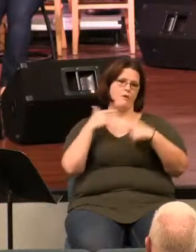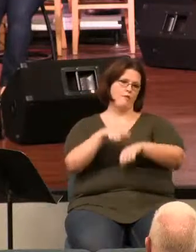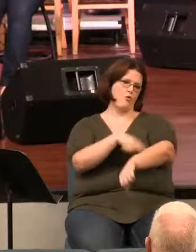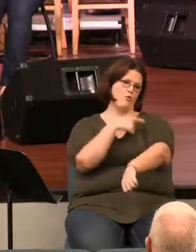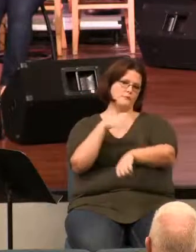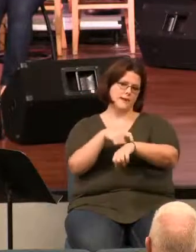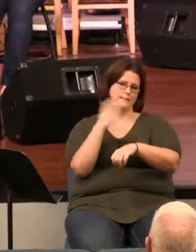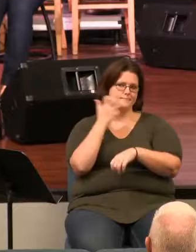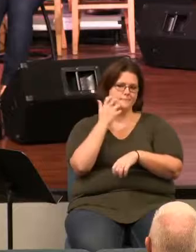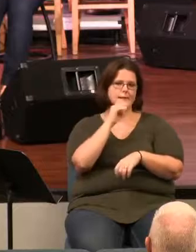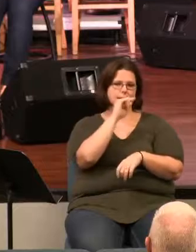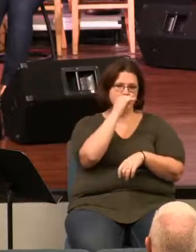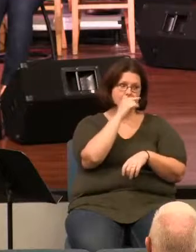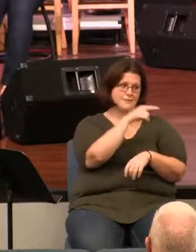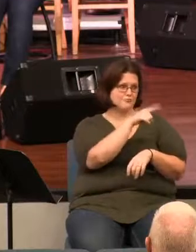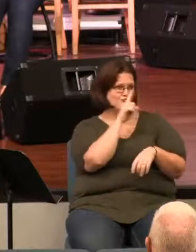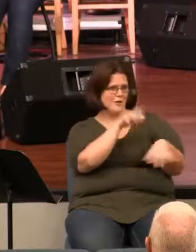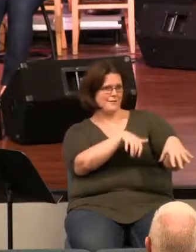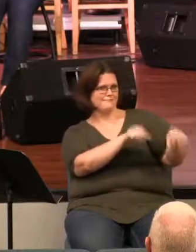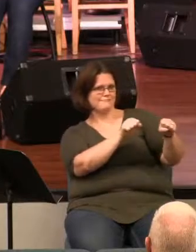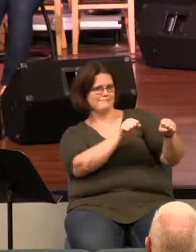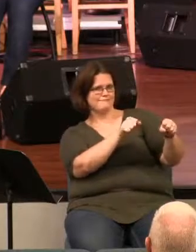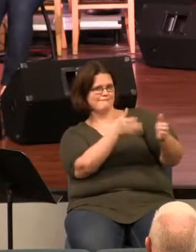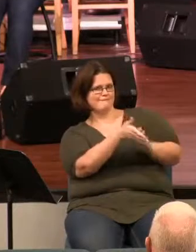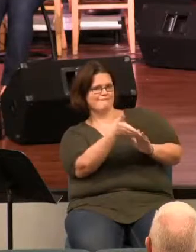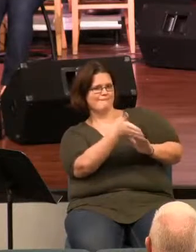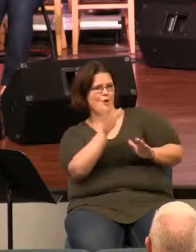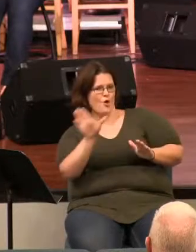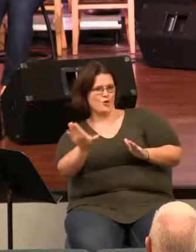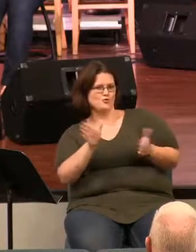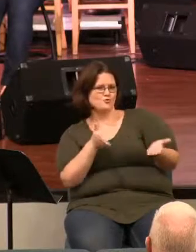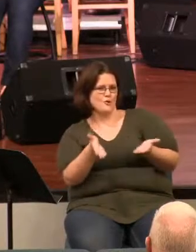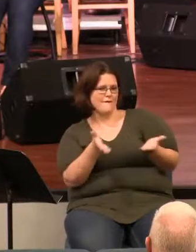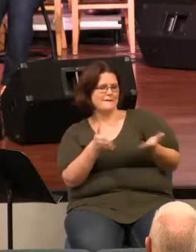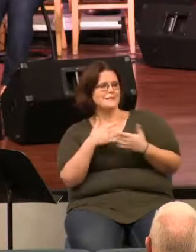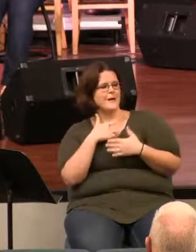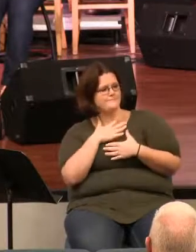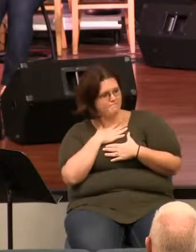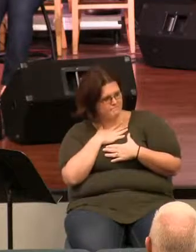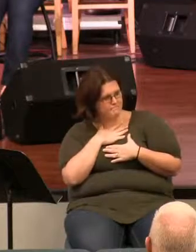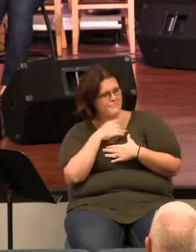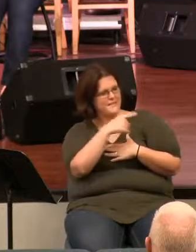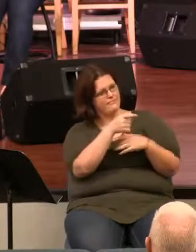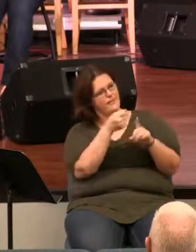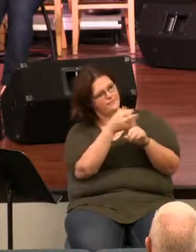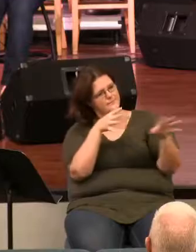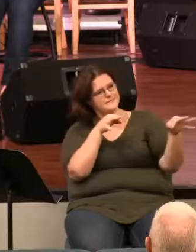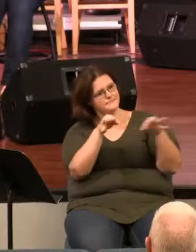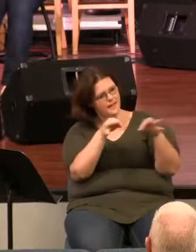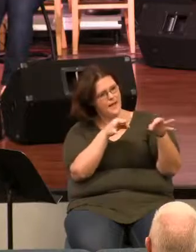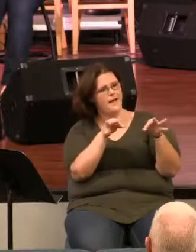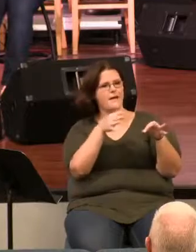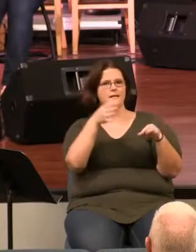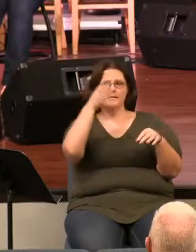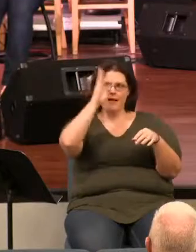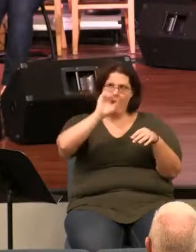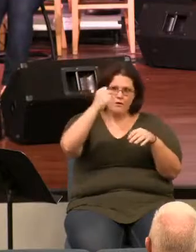kids led it. And they gave a very clear explanation of the gospel and